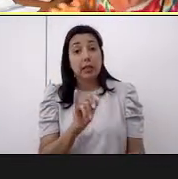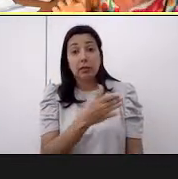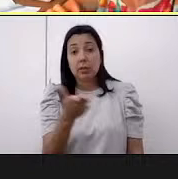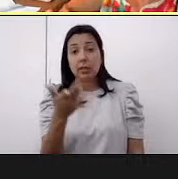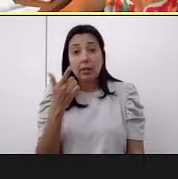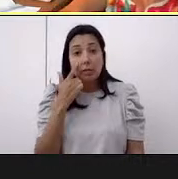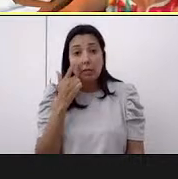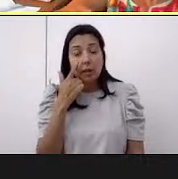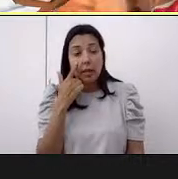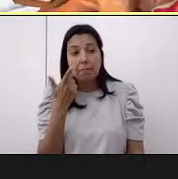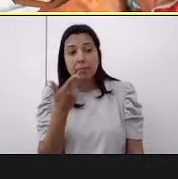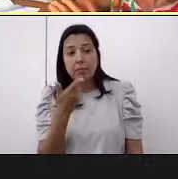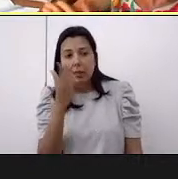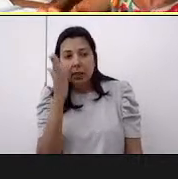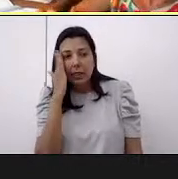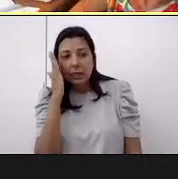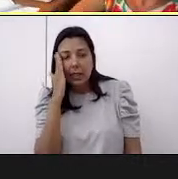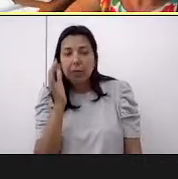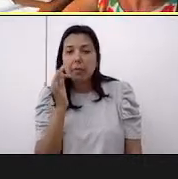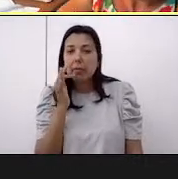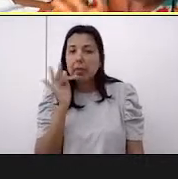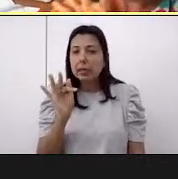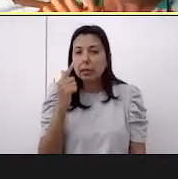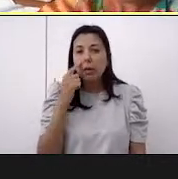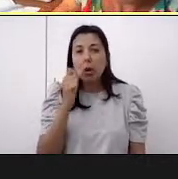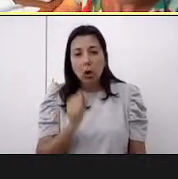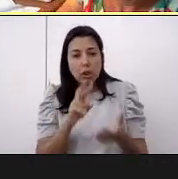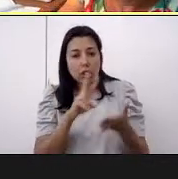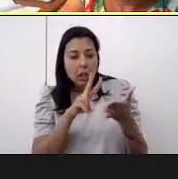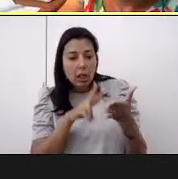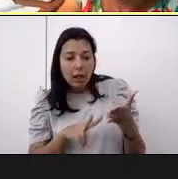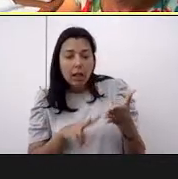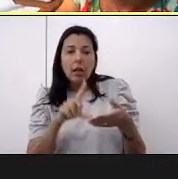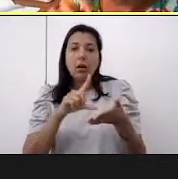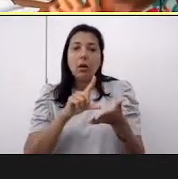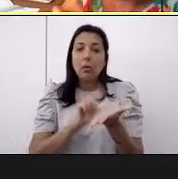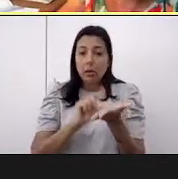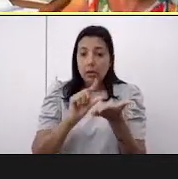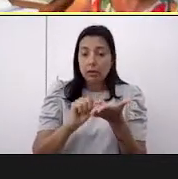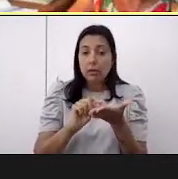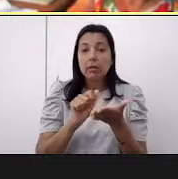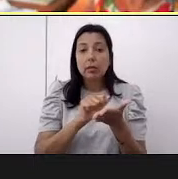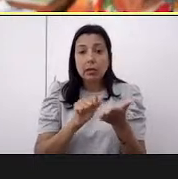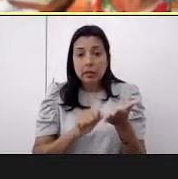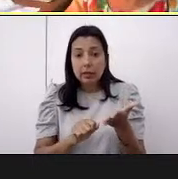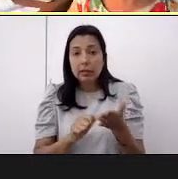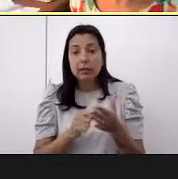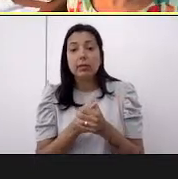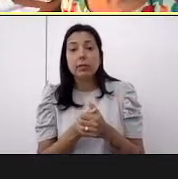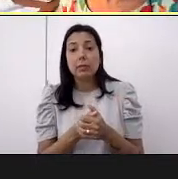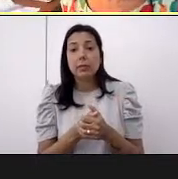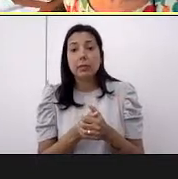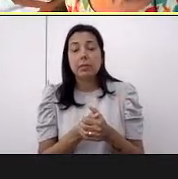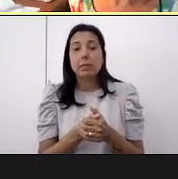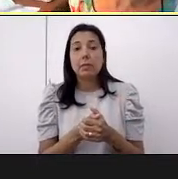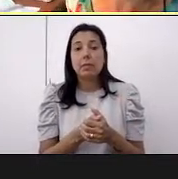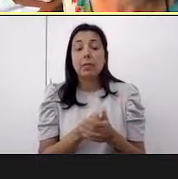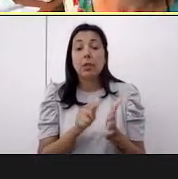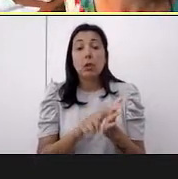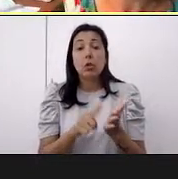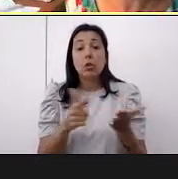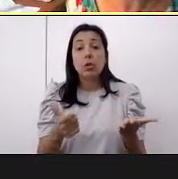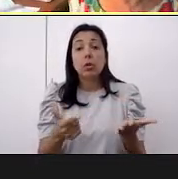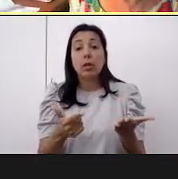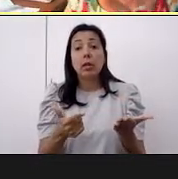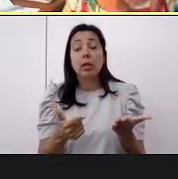this paper, which I wrote with Bruno Jobert in the journal called Gouvernement Action Publique, in which we detail